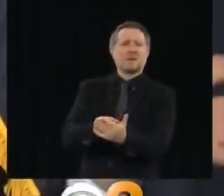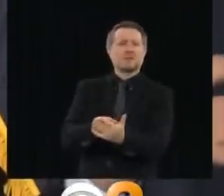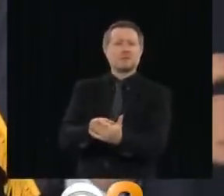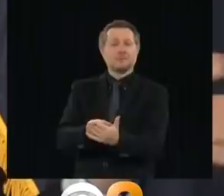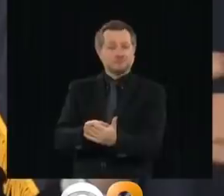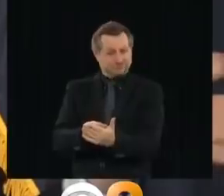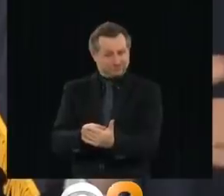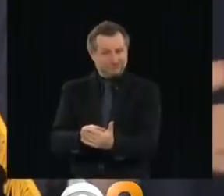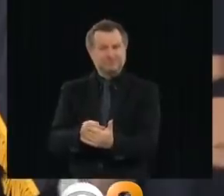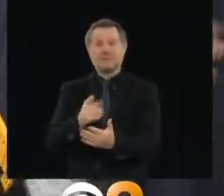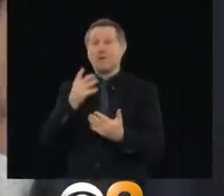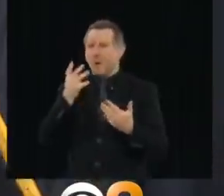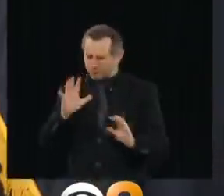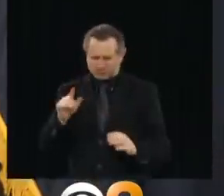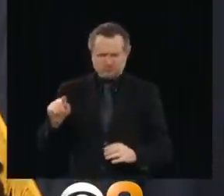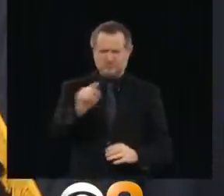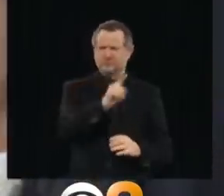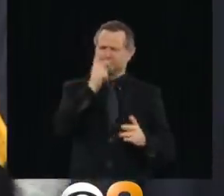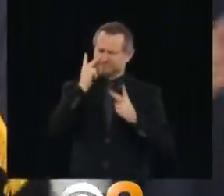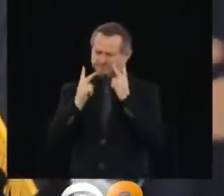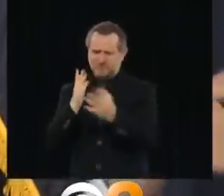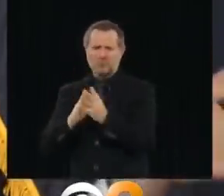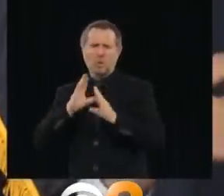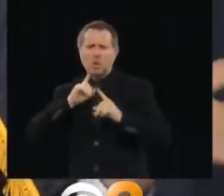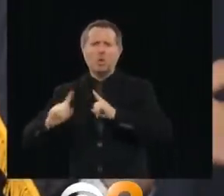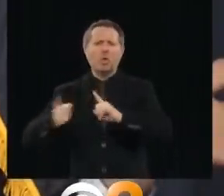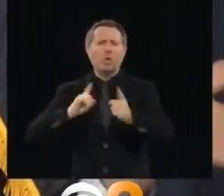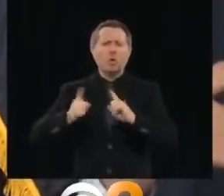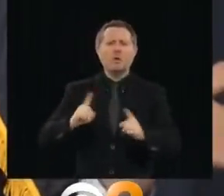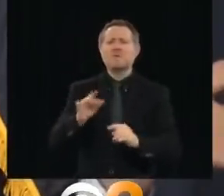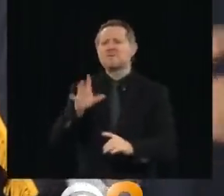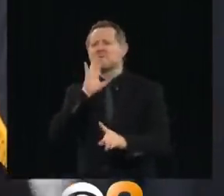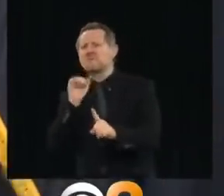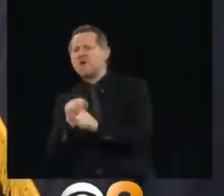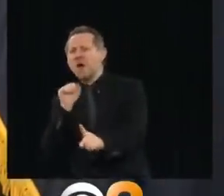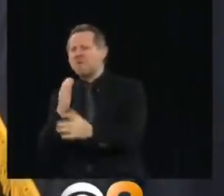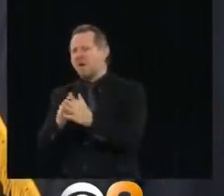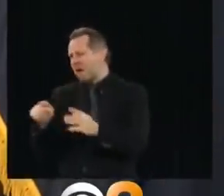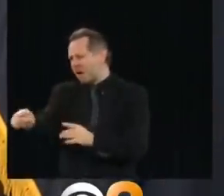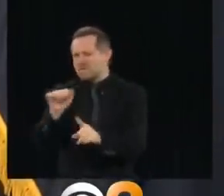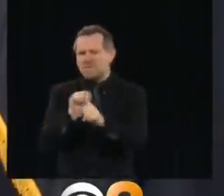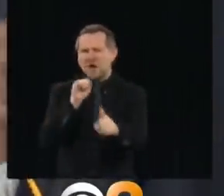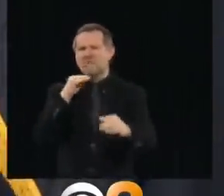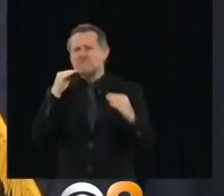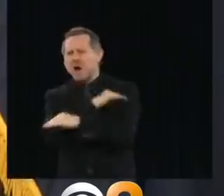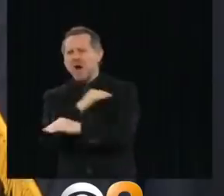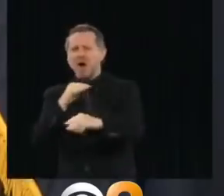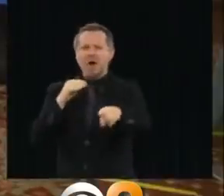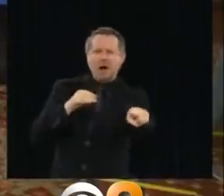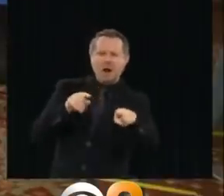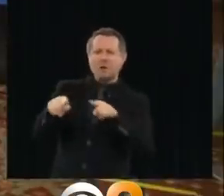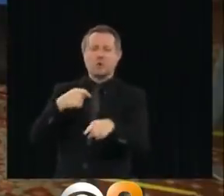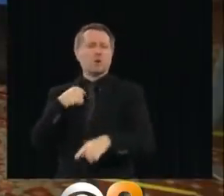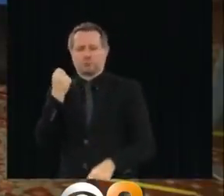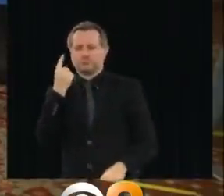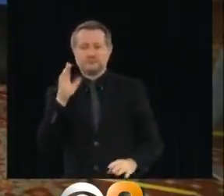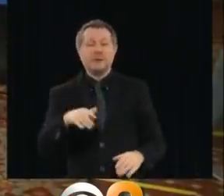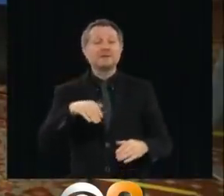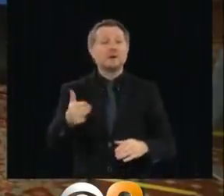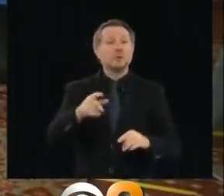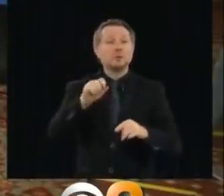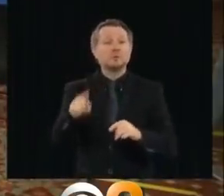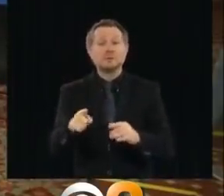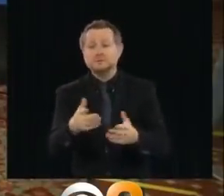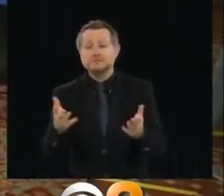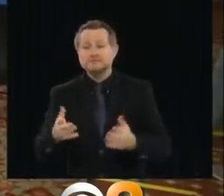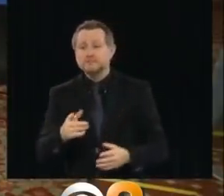hear already, well, there was fraud in people who got it. So that's the yin and the yang. Marina? How many tests